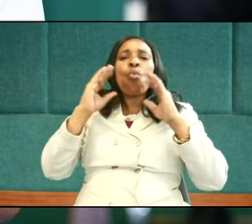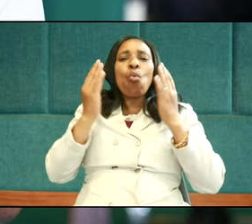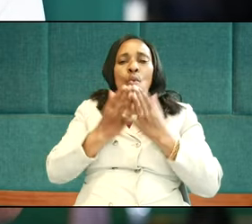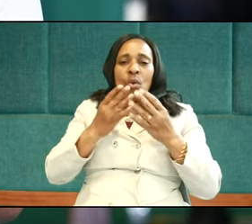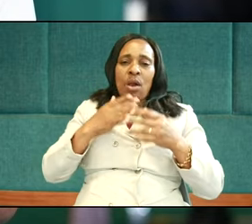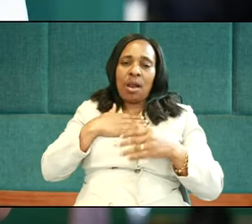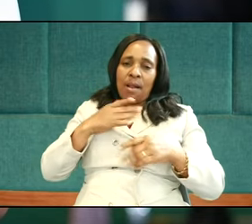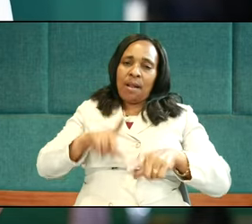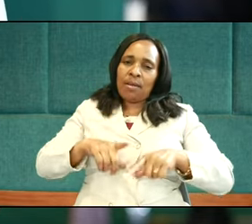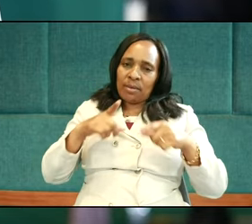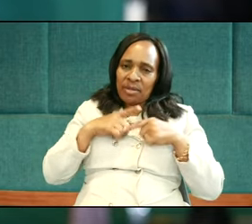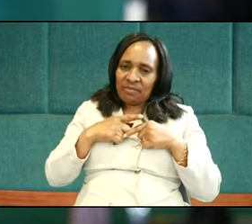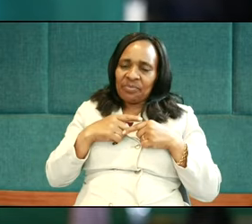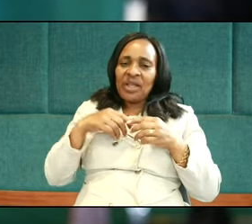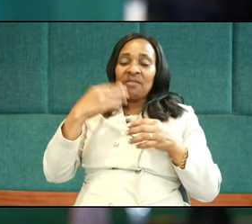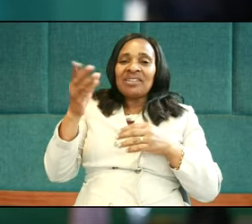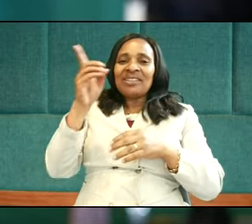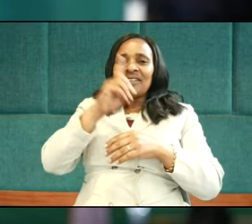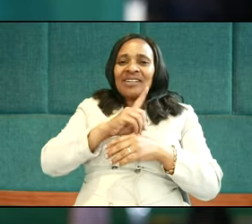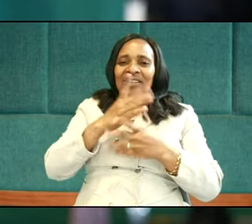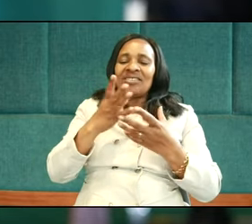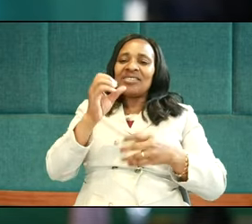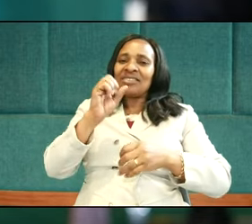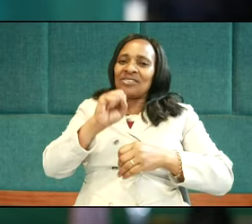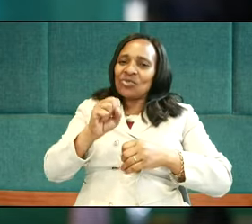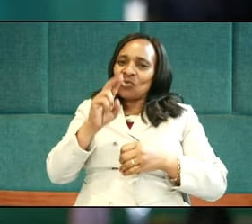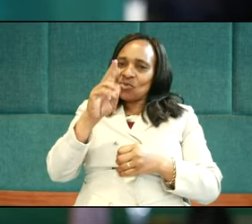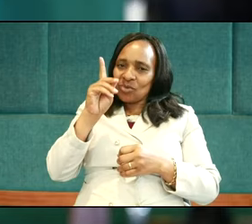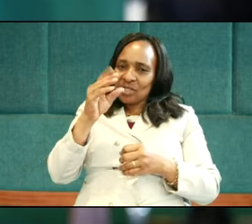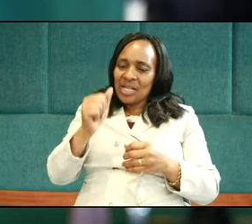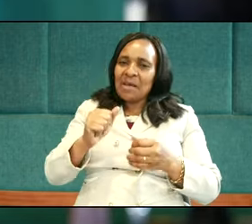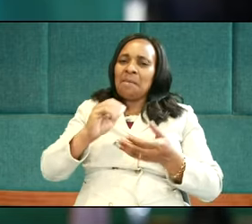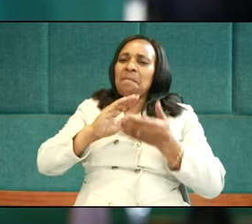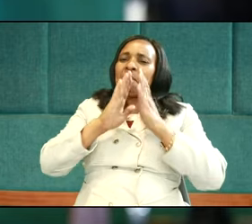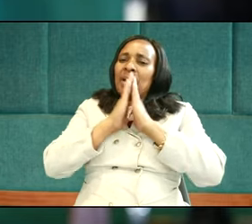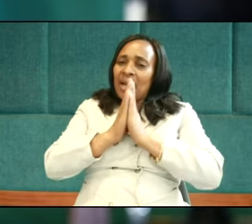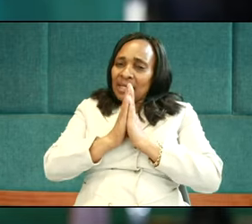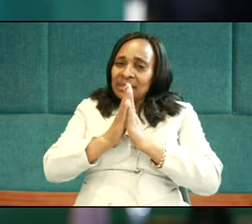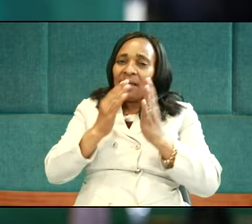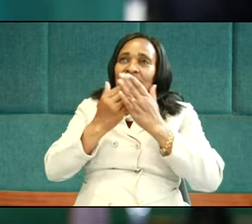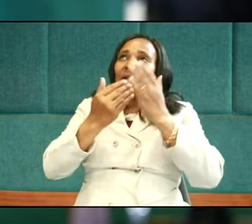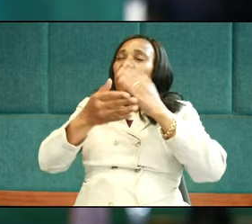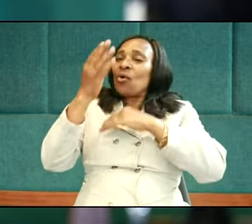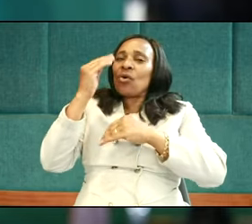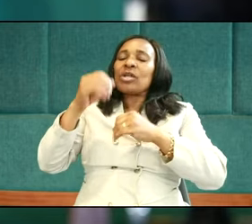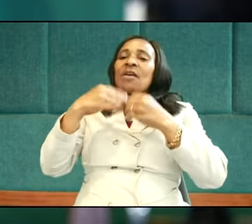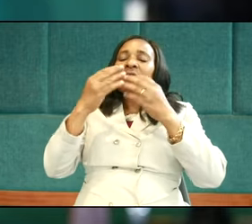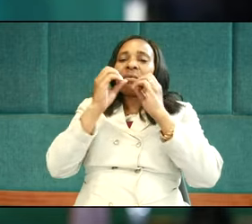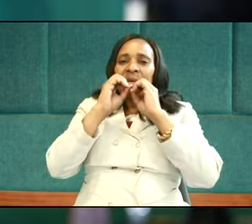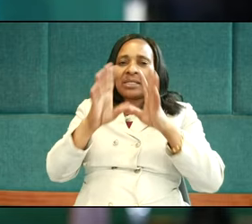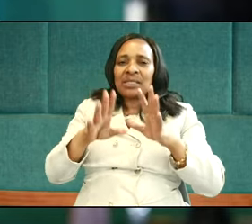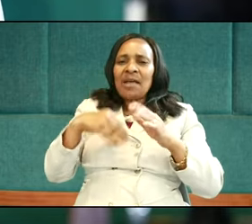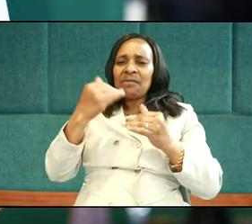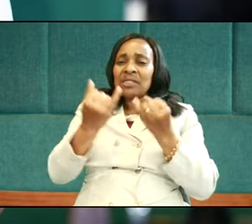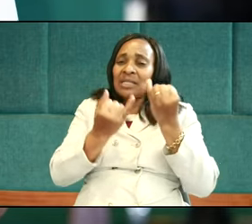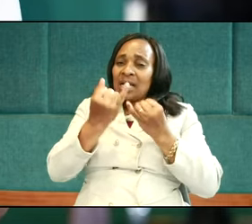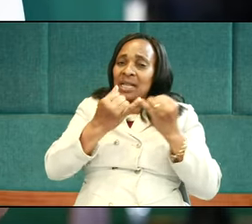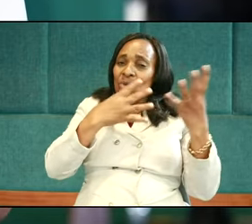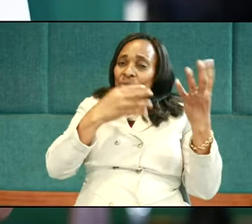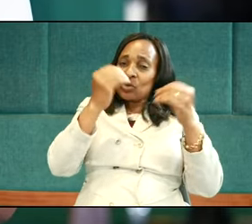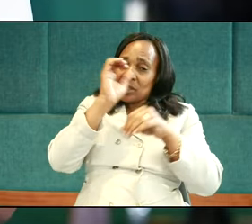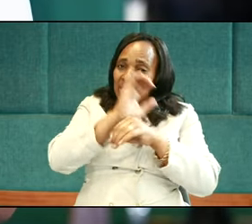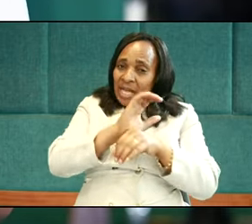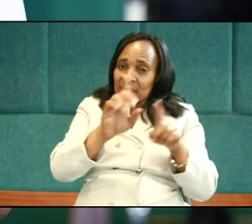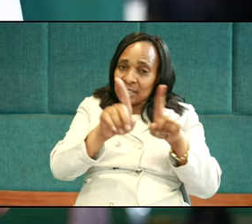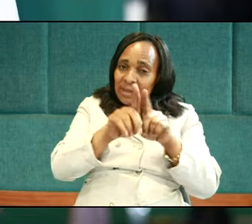life." Every day, Sudip prays and thanks God for his blessing. Every Sabbath, Sudip goes to church, and